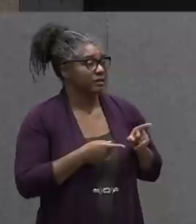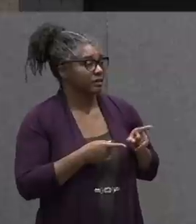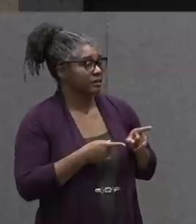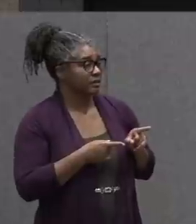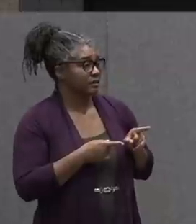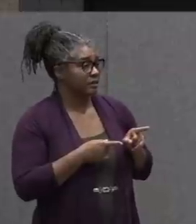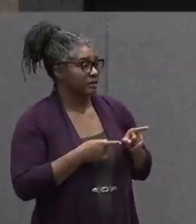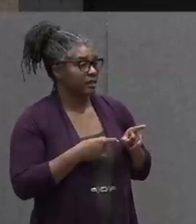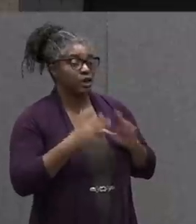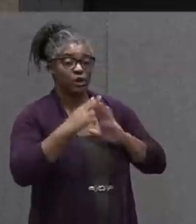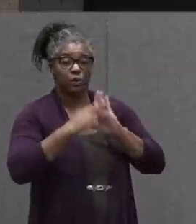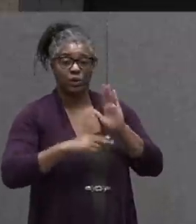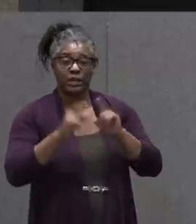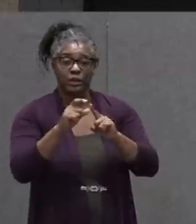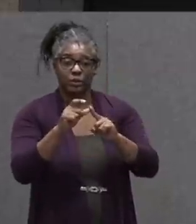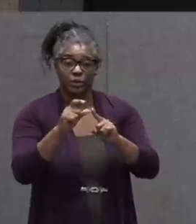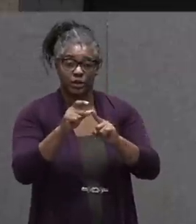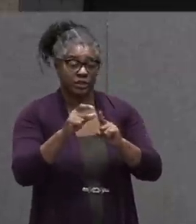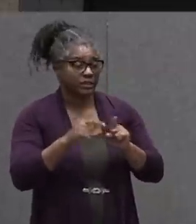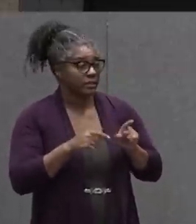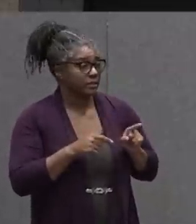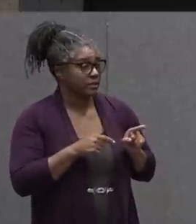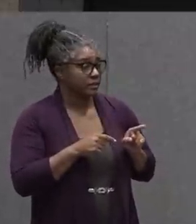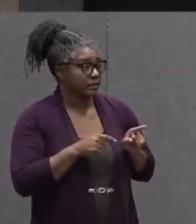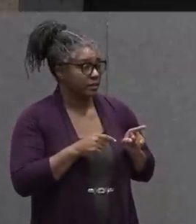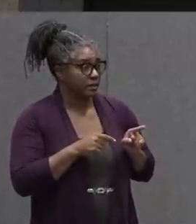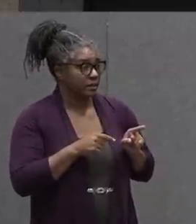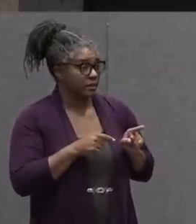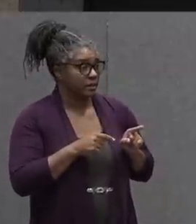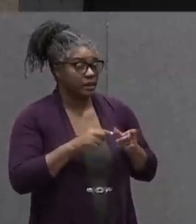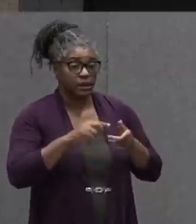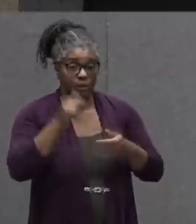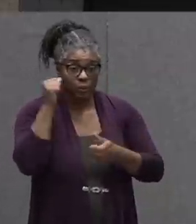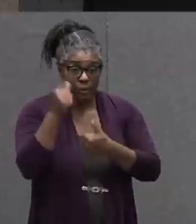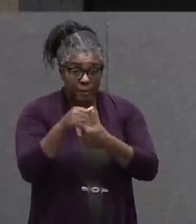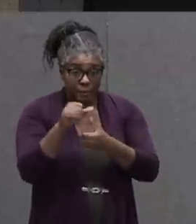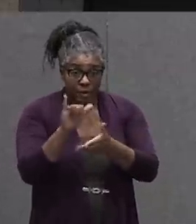going to read the word. Can you remember what this word is?